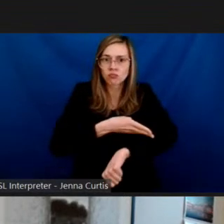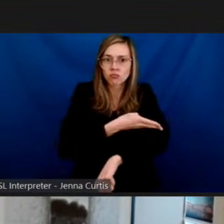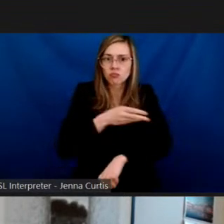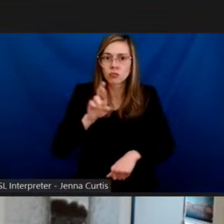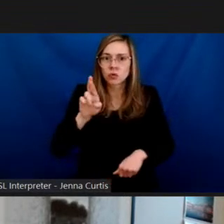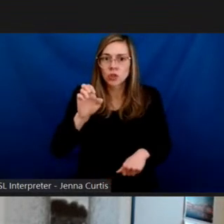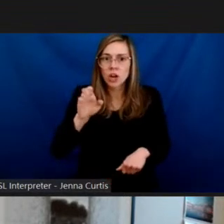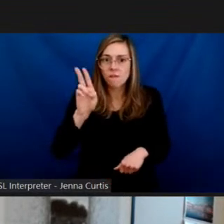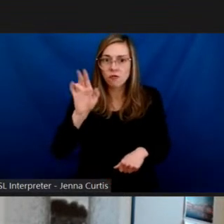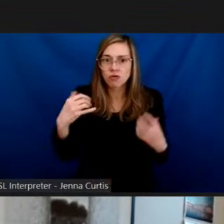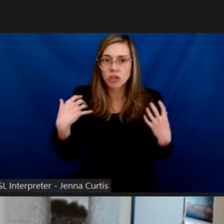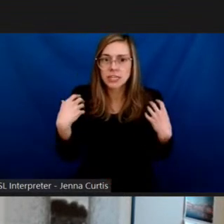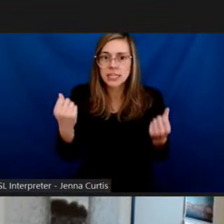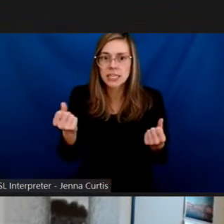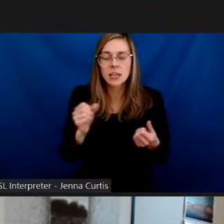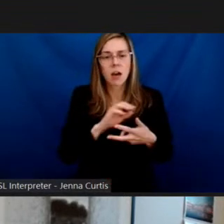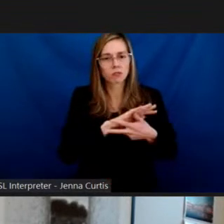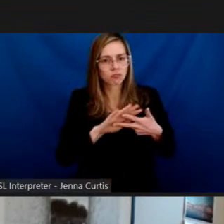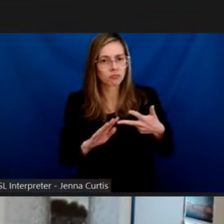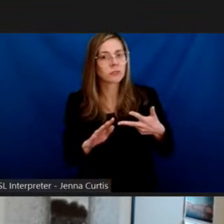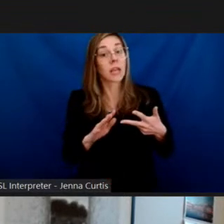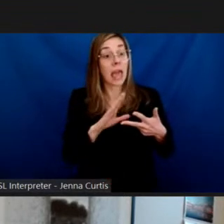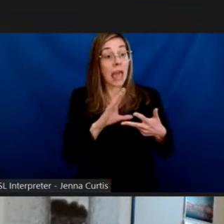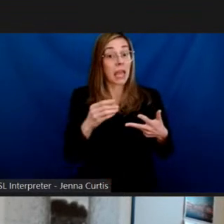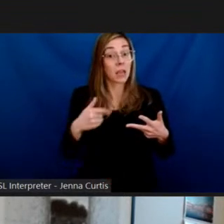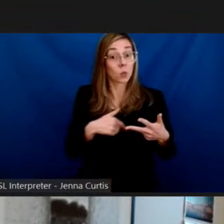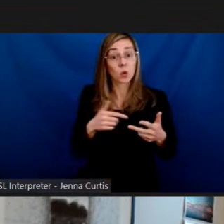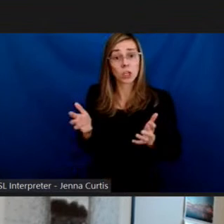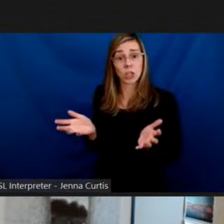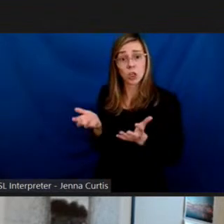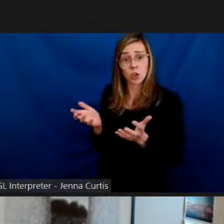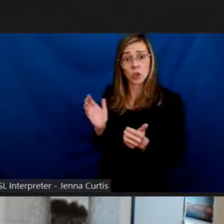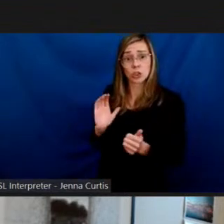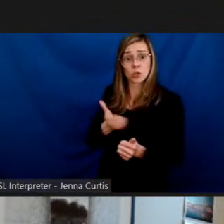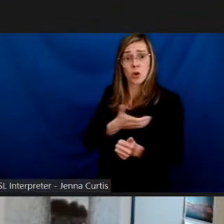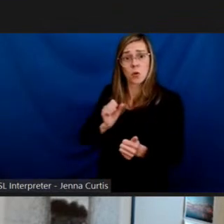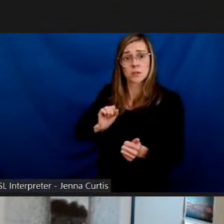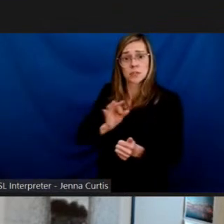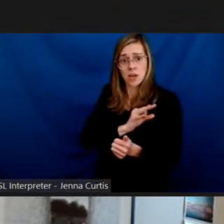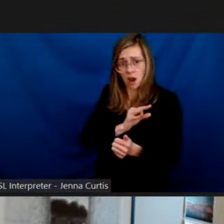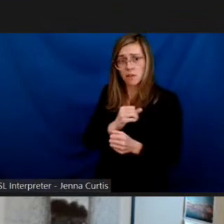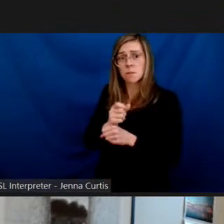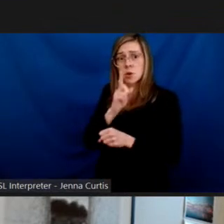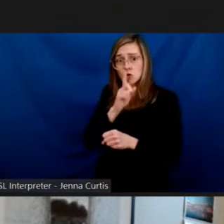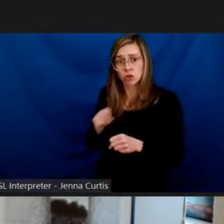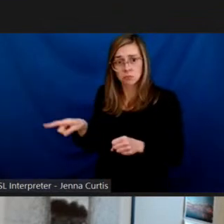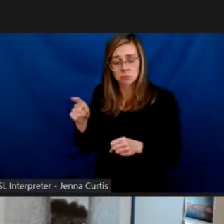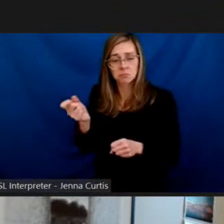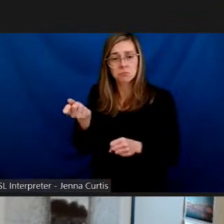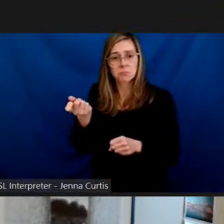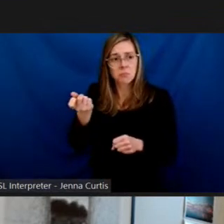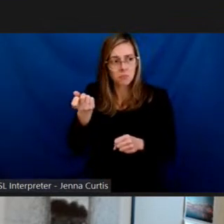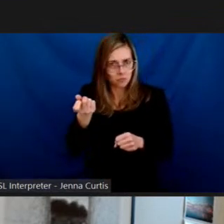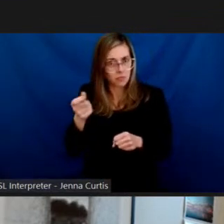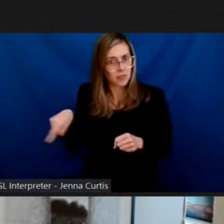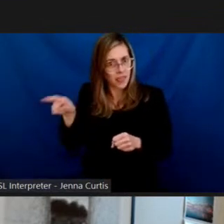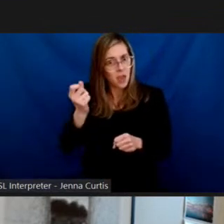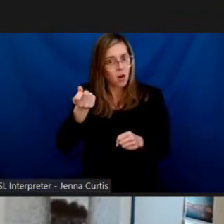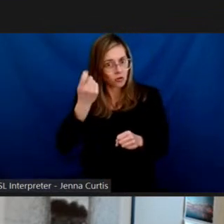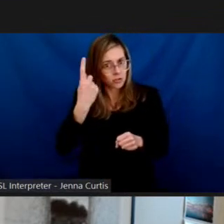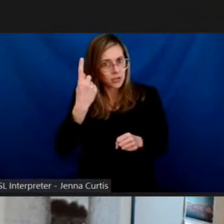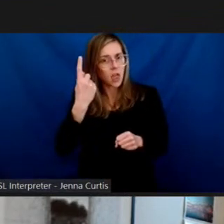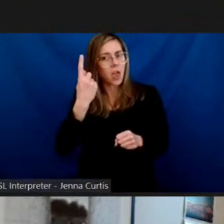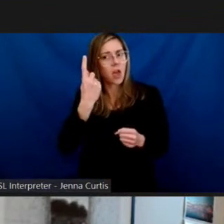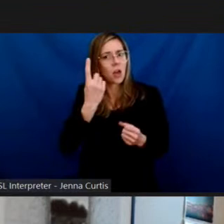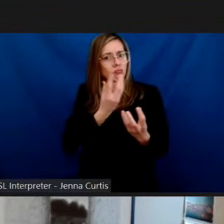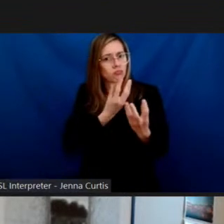of our staff to have the same level of understanding and compassion, and understand that,